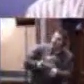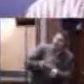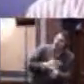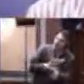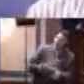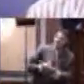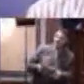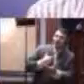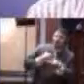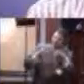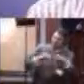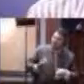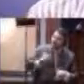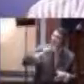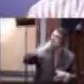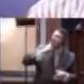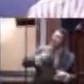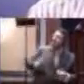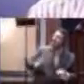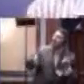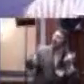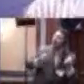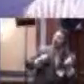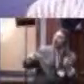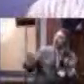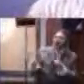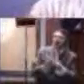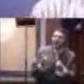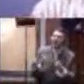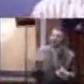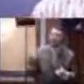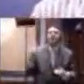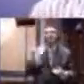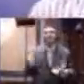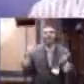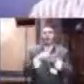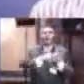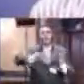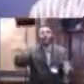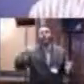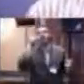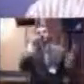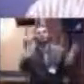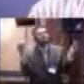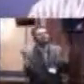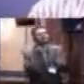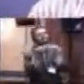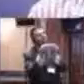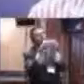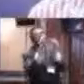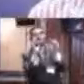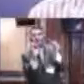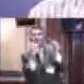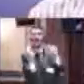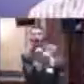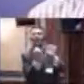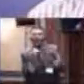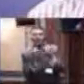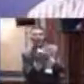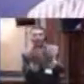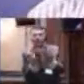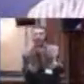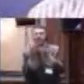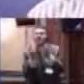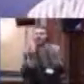the harmony of the Egyptian people, because we do share a lot in common, and we don't need to suppress our differences so as to